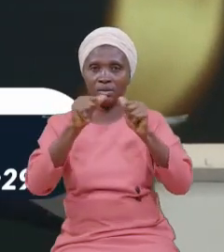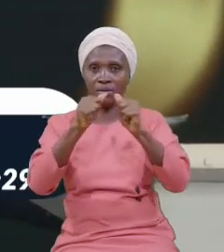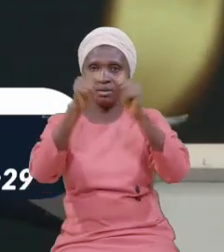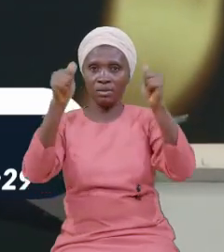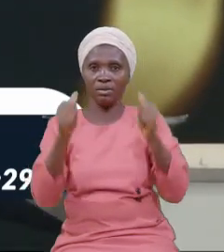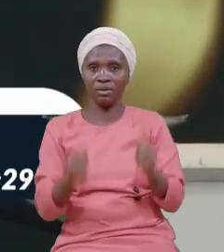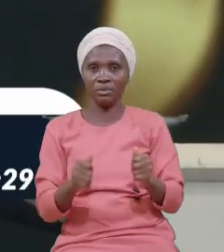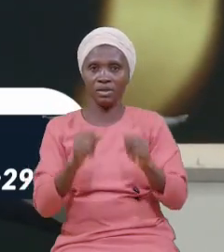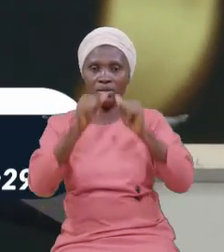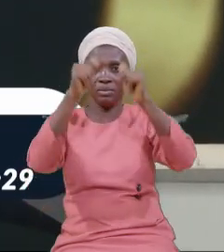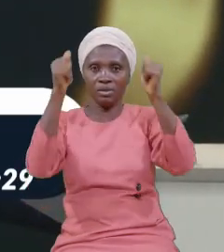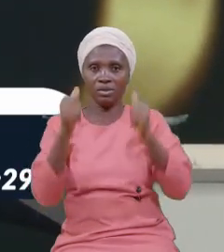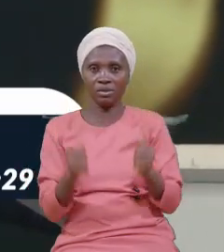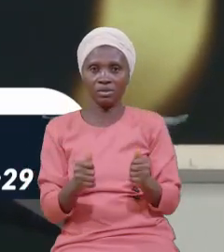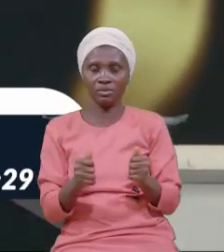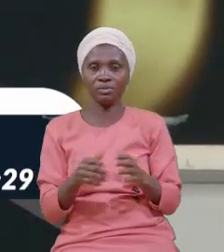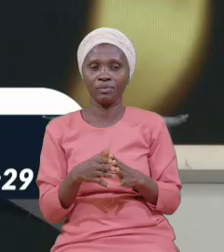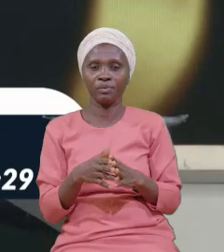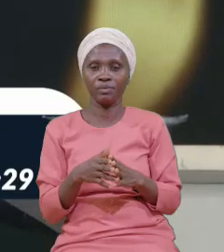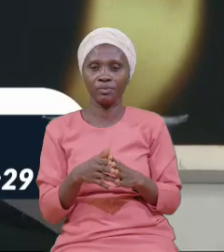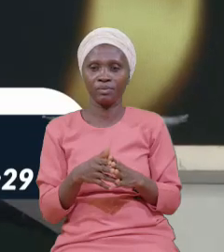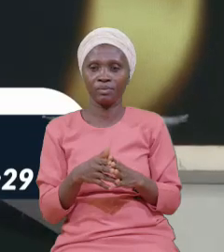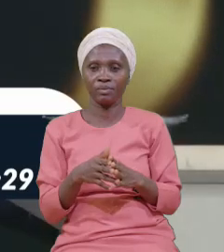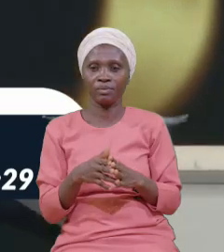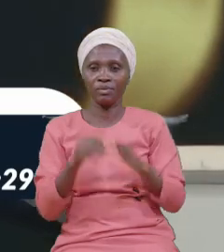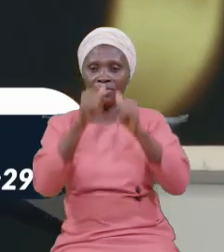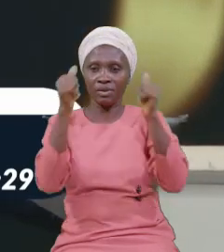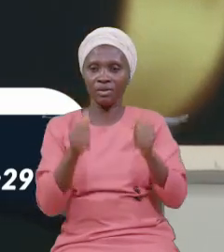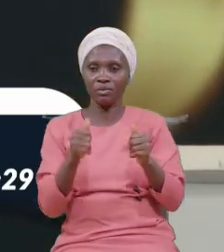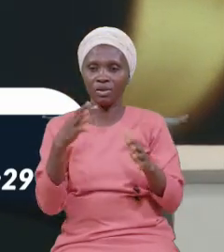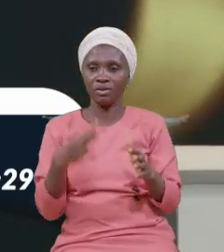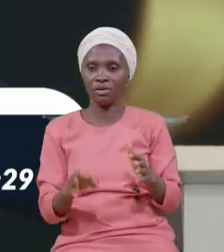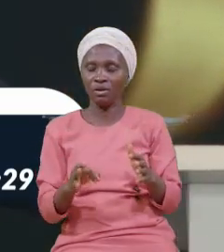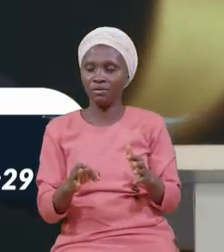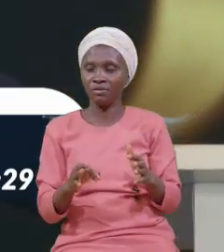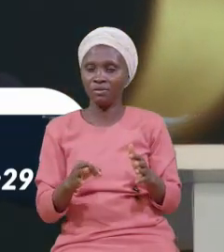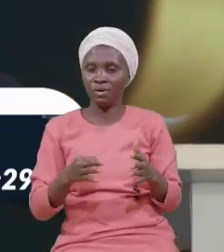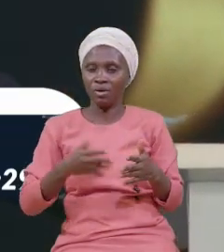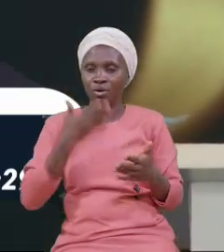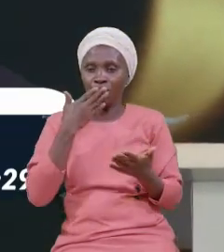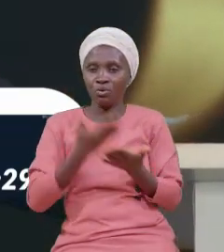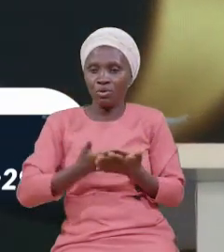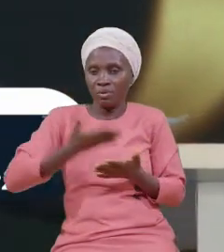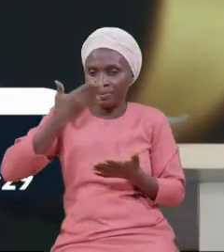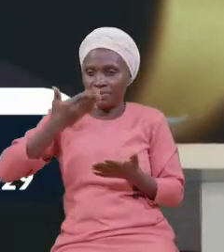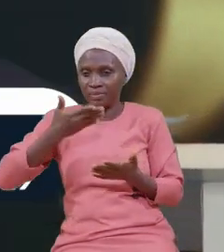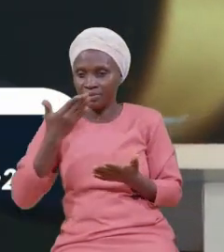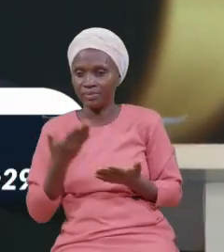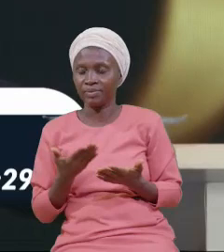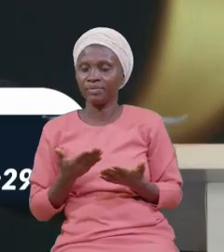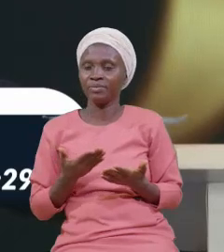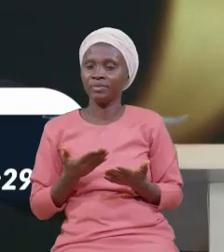a splendid light, and a supernatural light, and the spiritual life shines forth